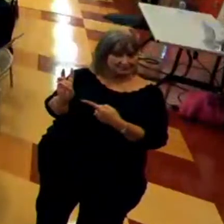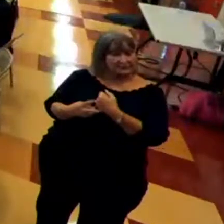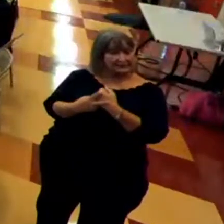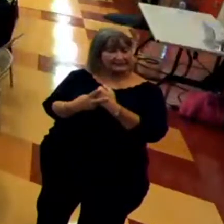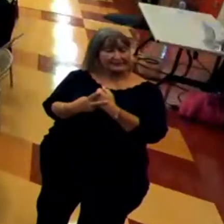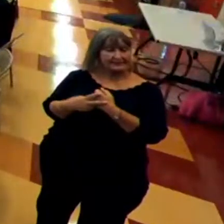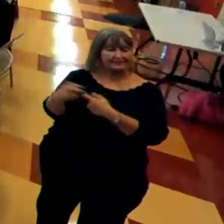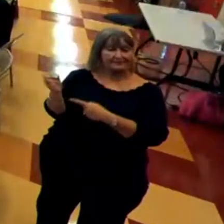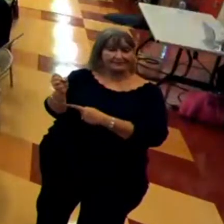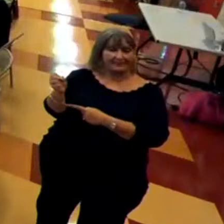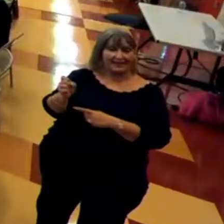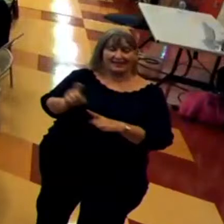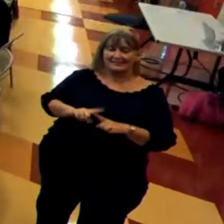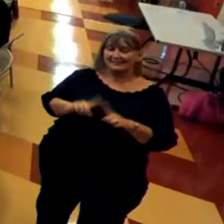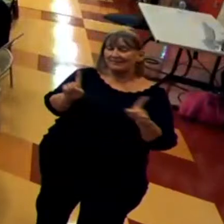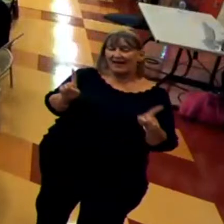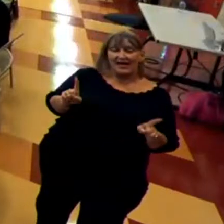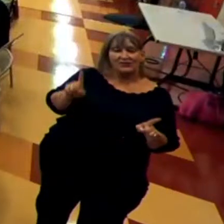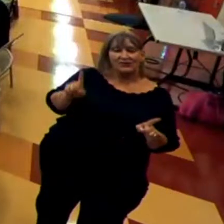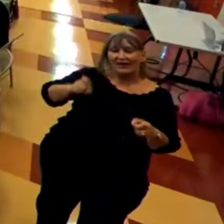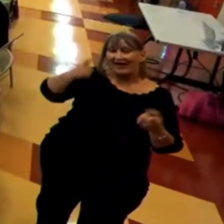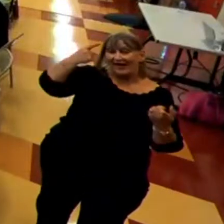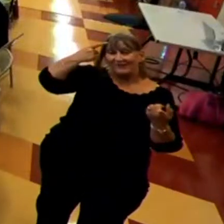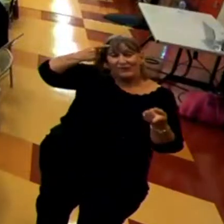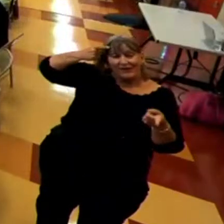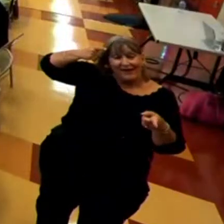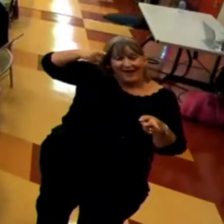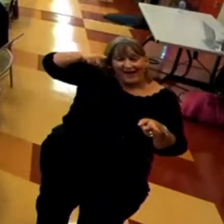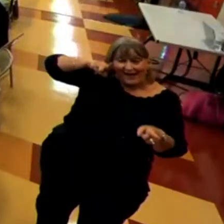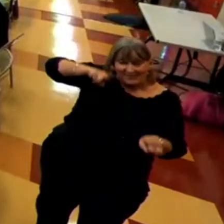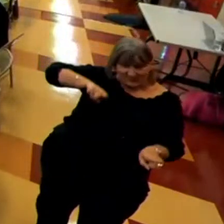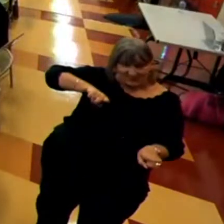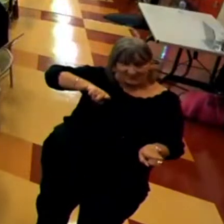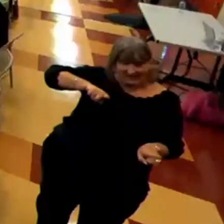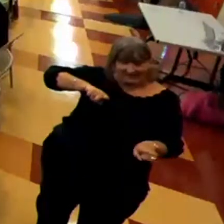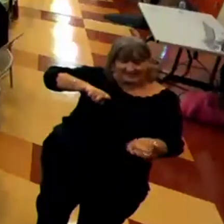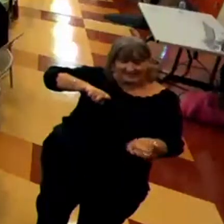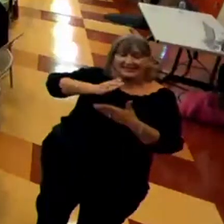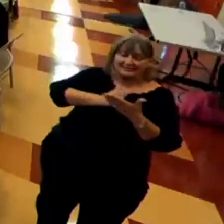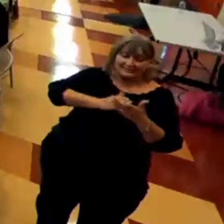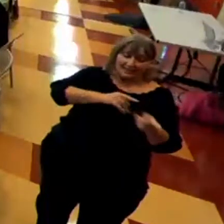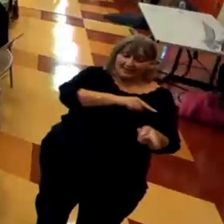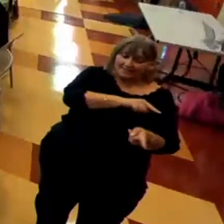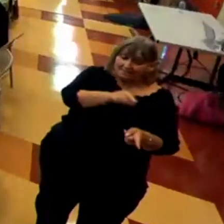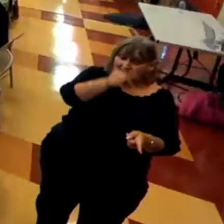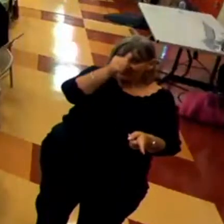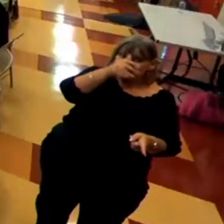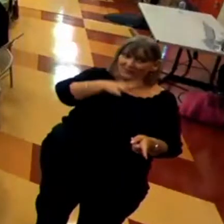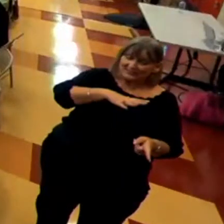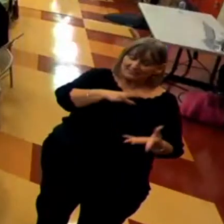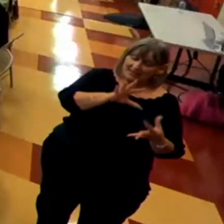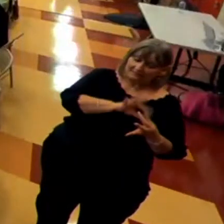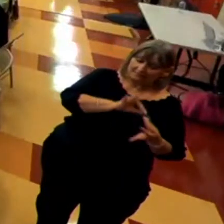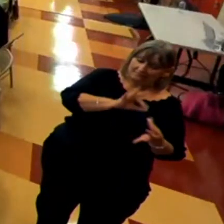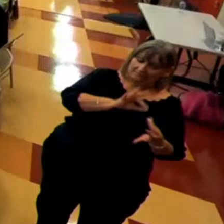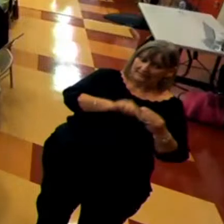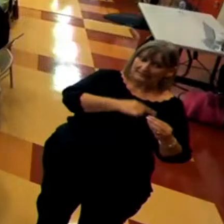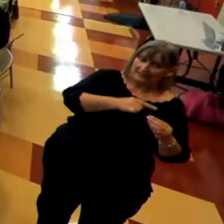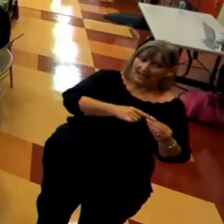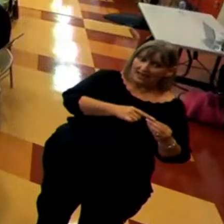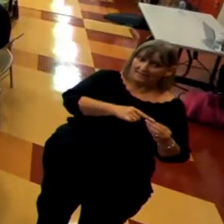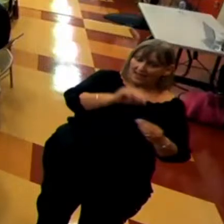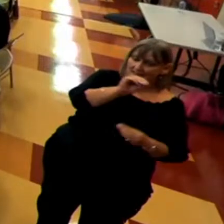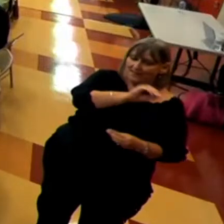But we're going to have to compromise, and some of the gentlemen have said that presented earlier